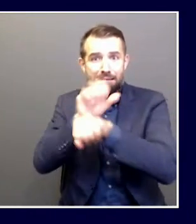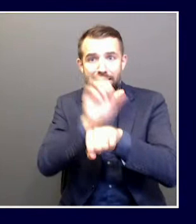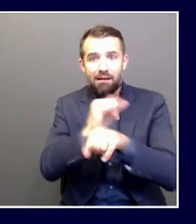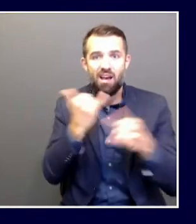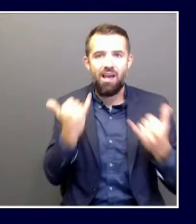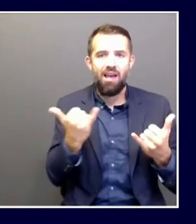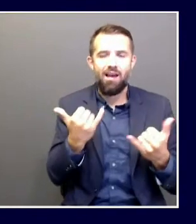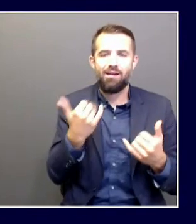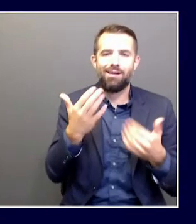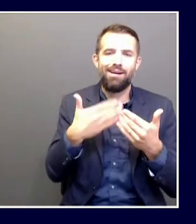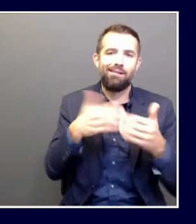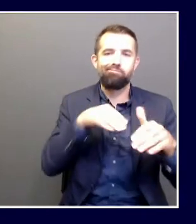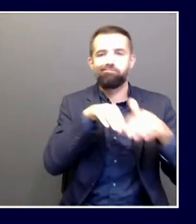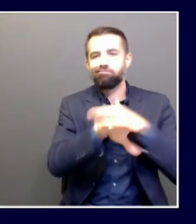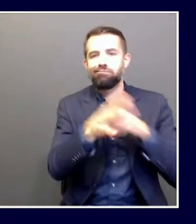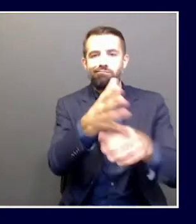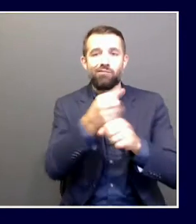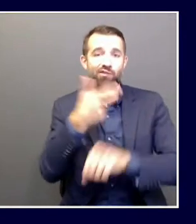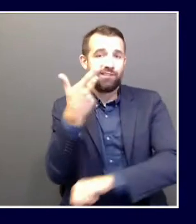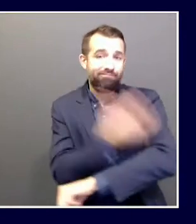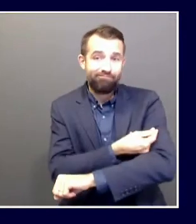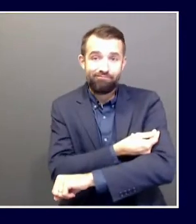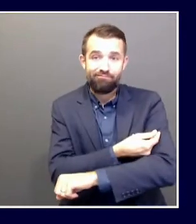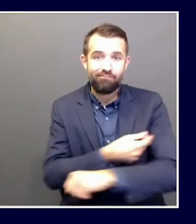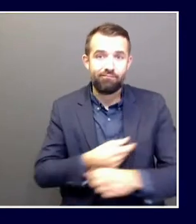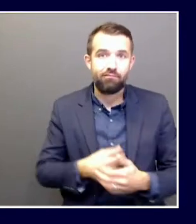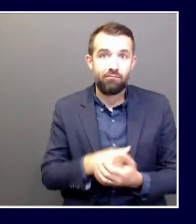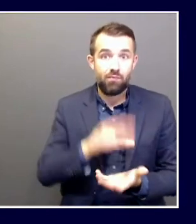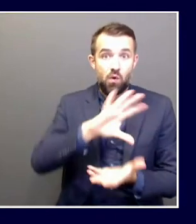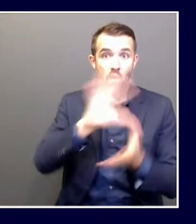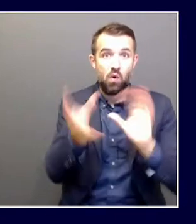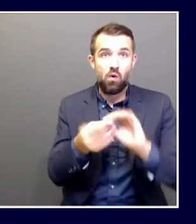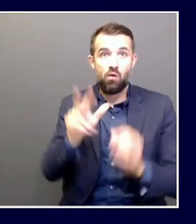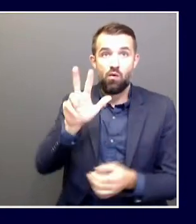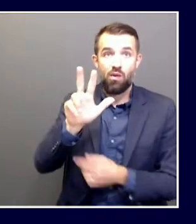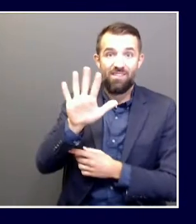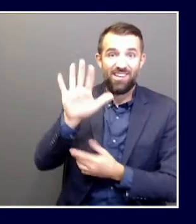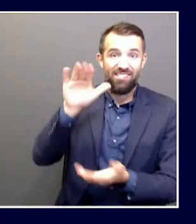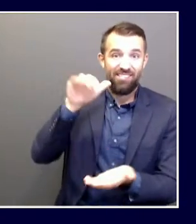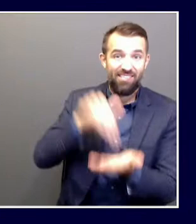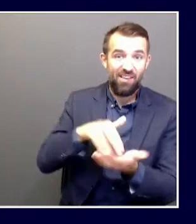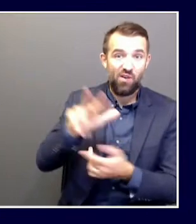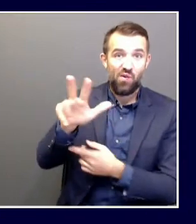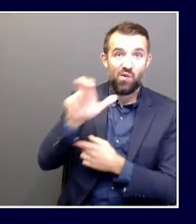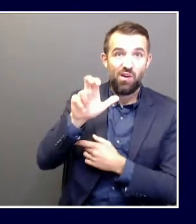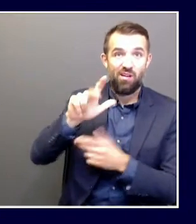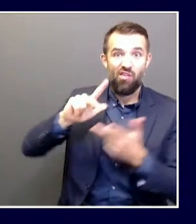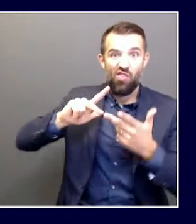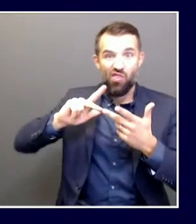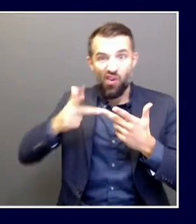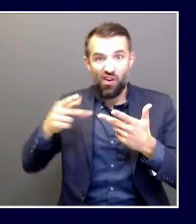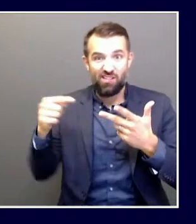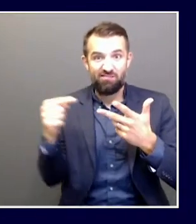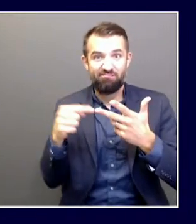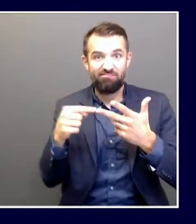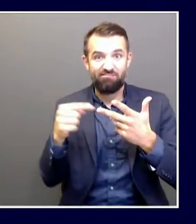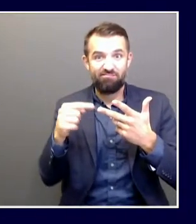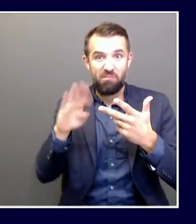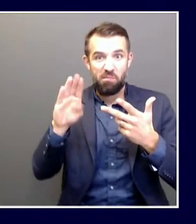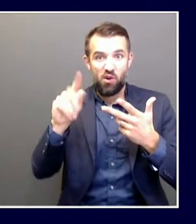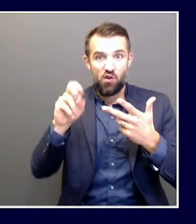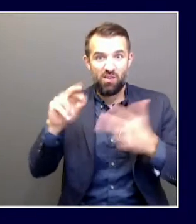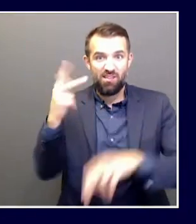35,500 third or additional or booster doses across the state. And the third thing is that it